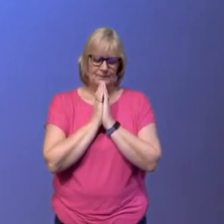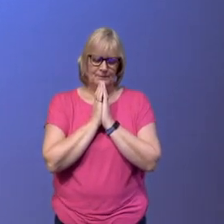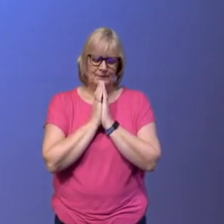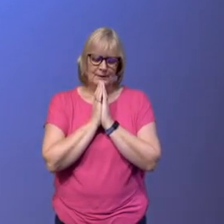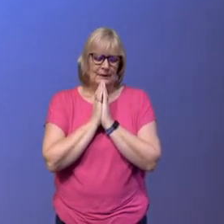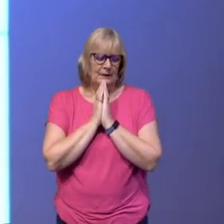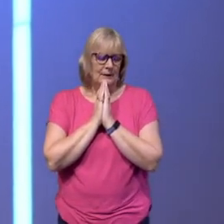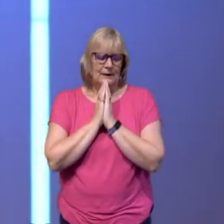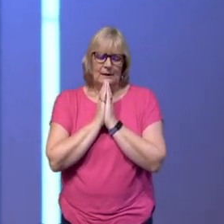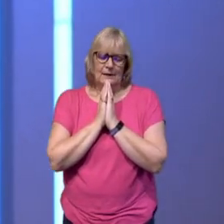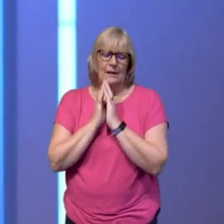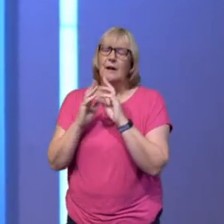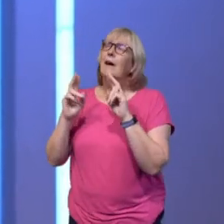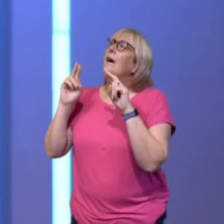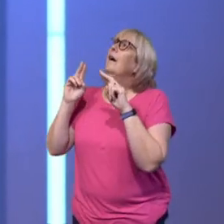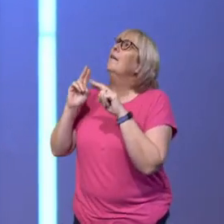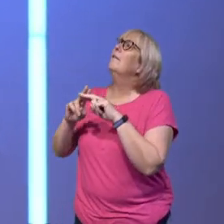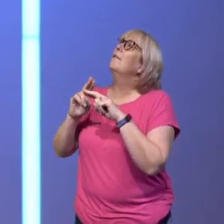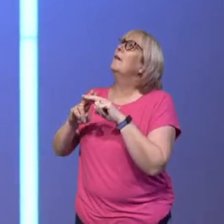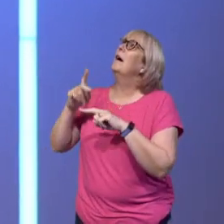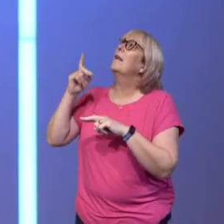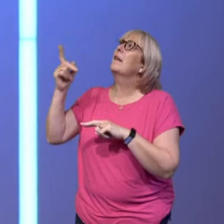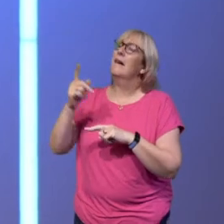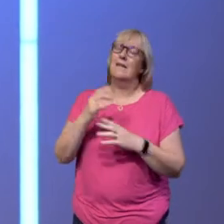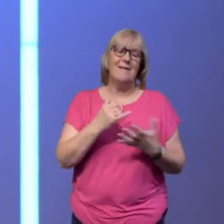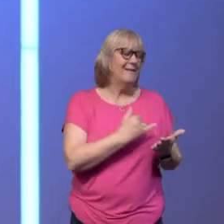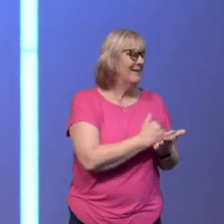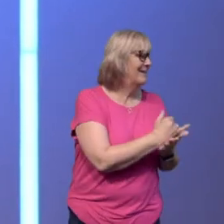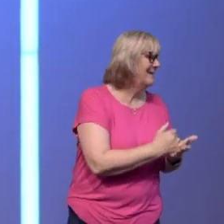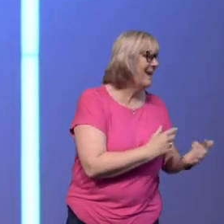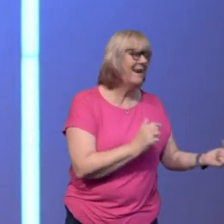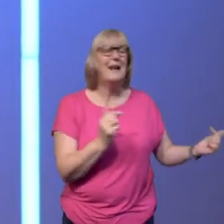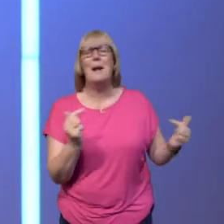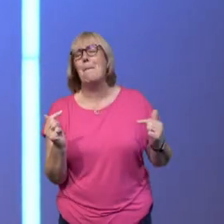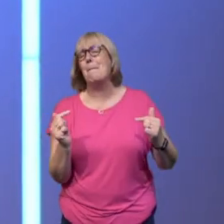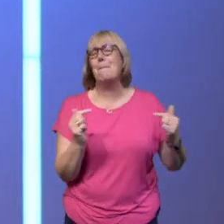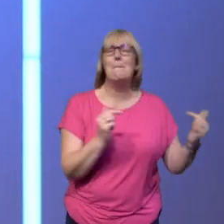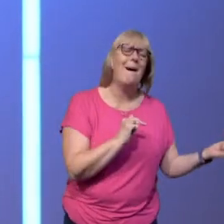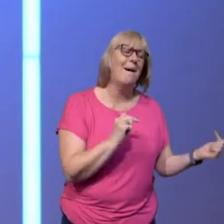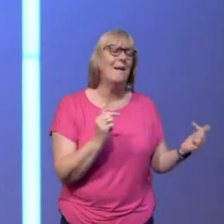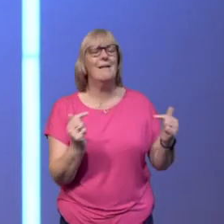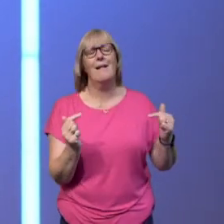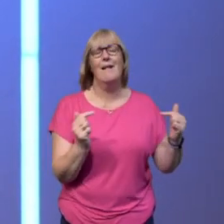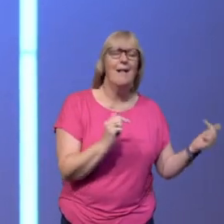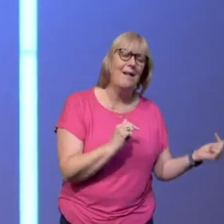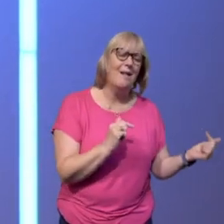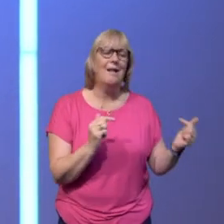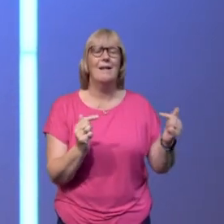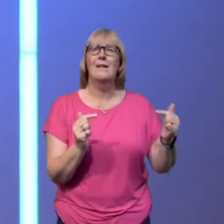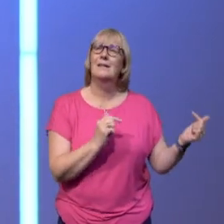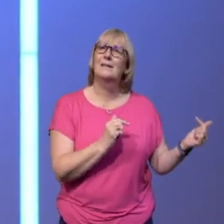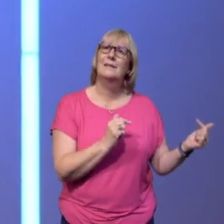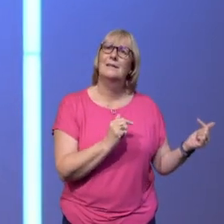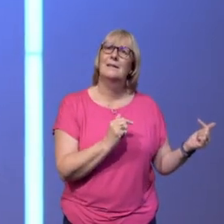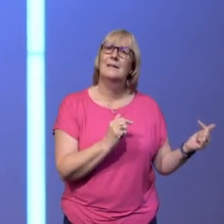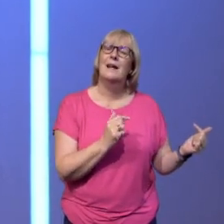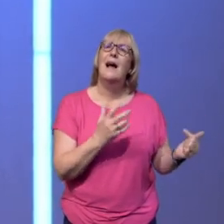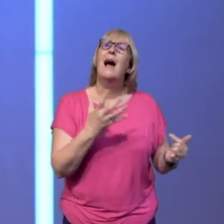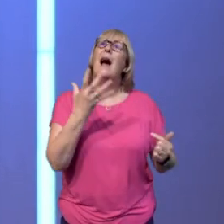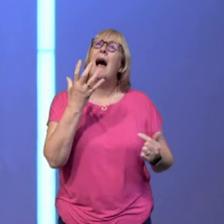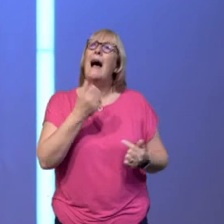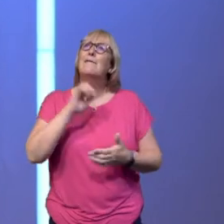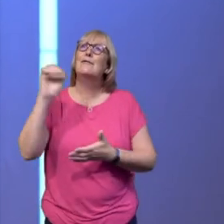Oh, Father God, we have such a battle with sin. Lord, thank you that we are cleansed, that we have the gift